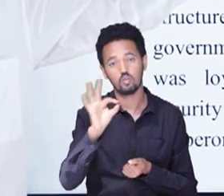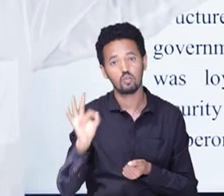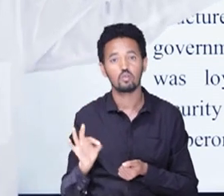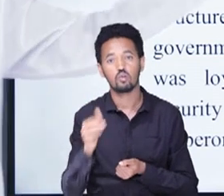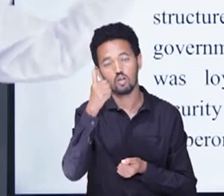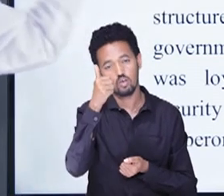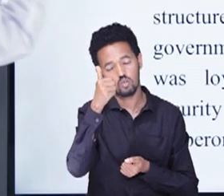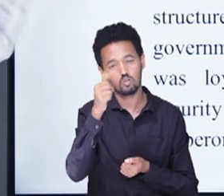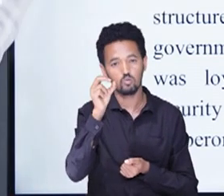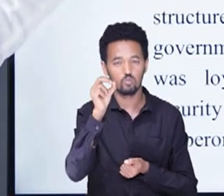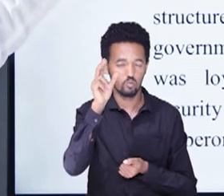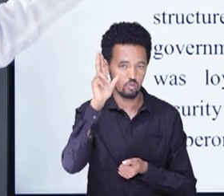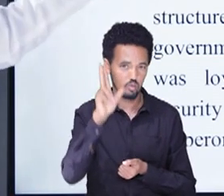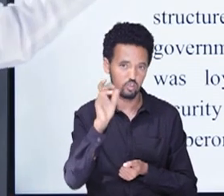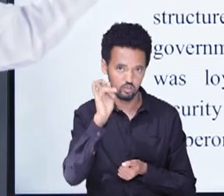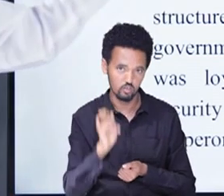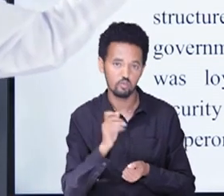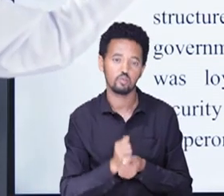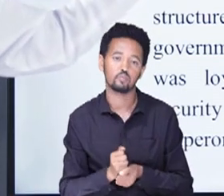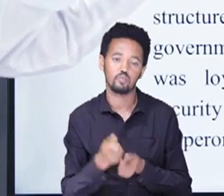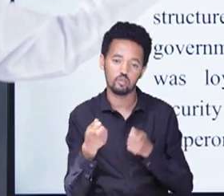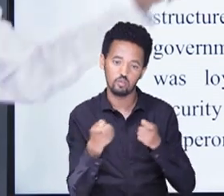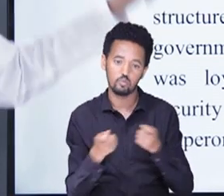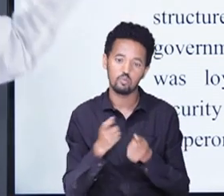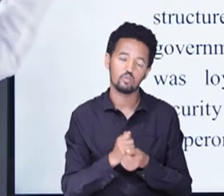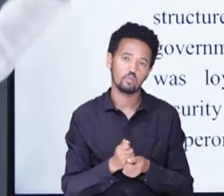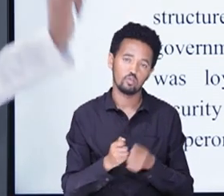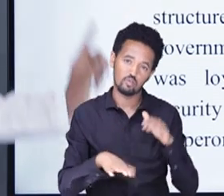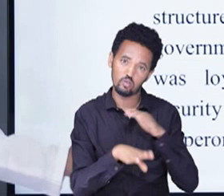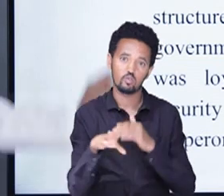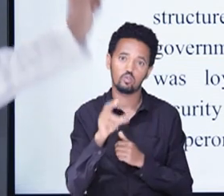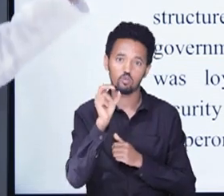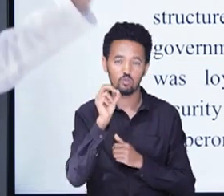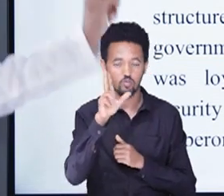or sub-province, 444 district or Warada,